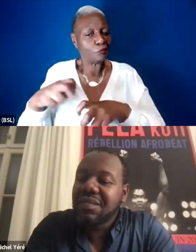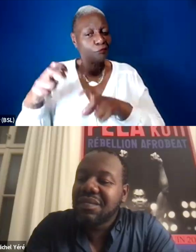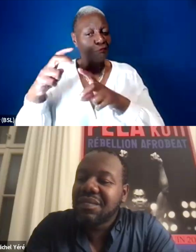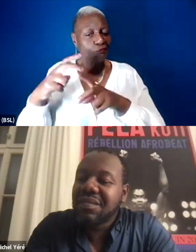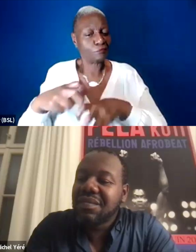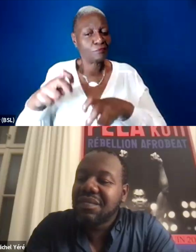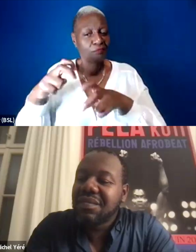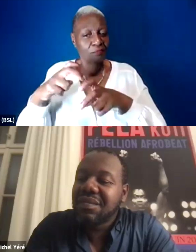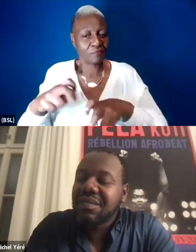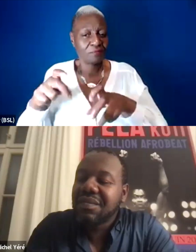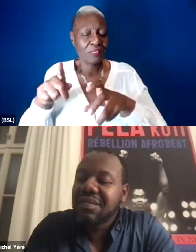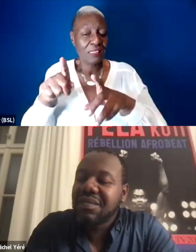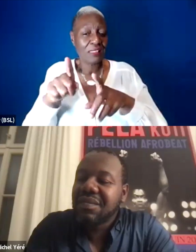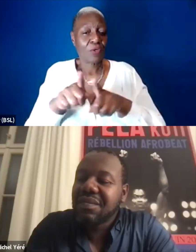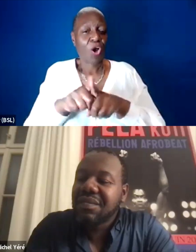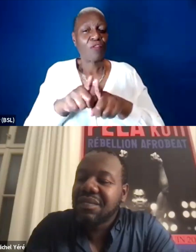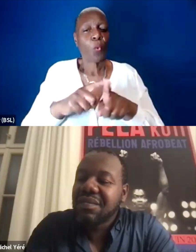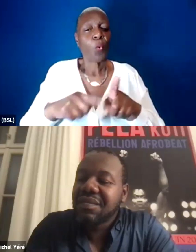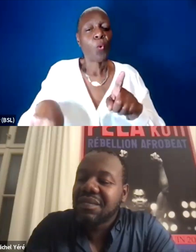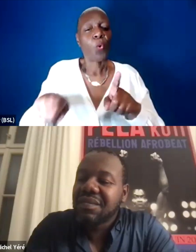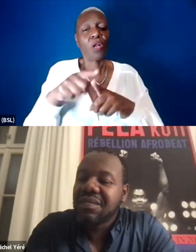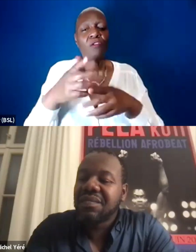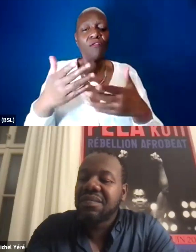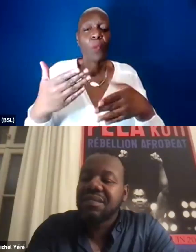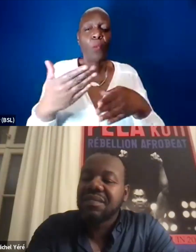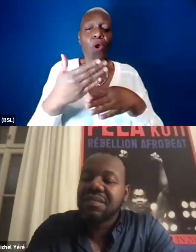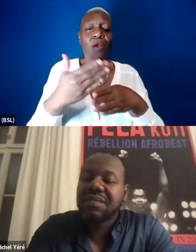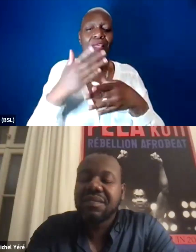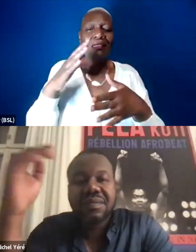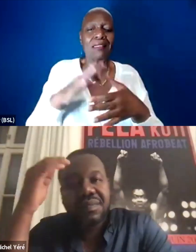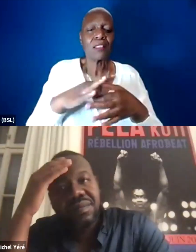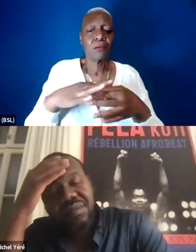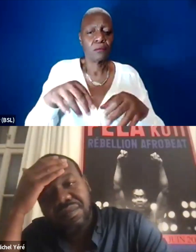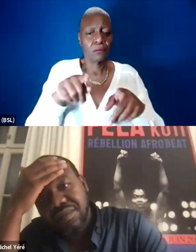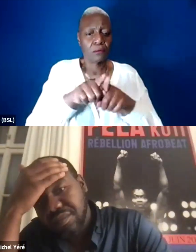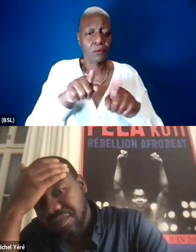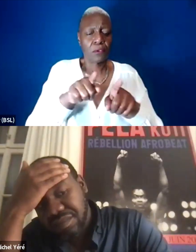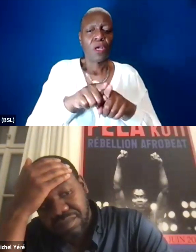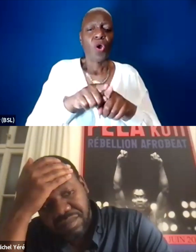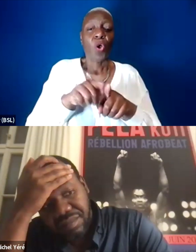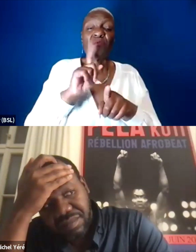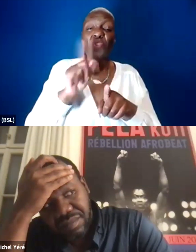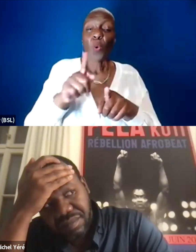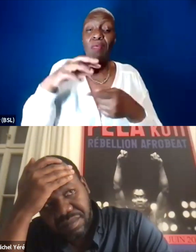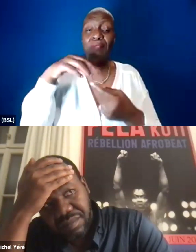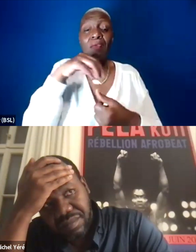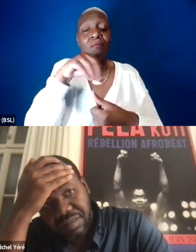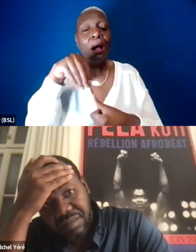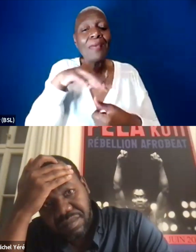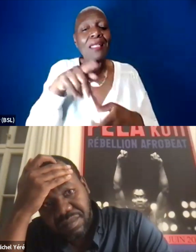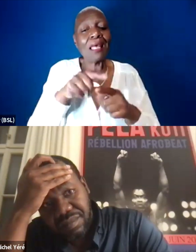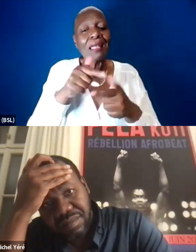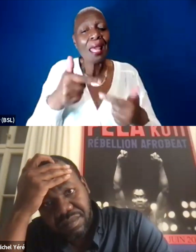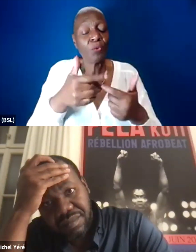the traces that have remained of Manouchian in Armenian language journals that were published in France. So he published a